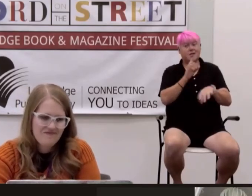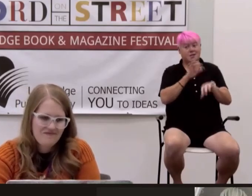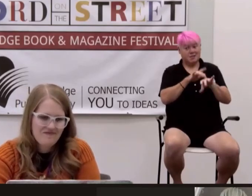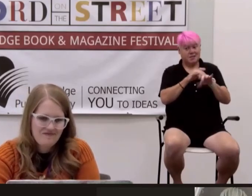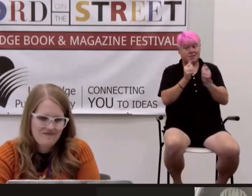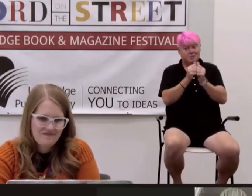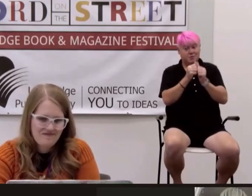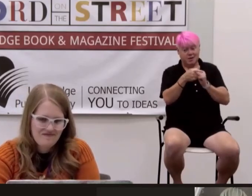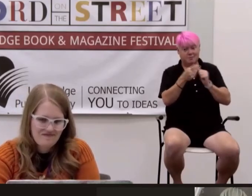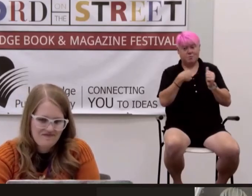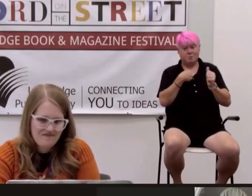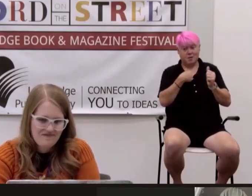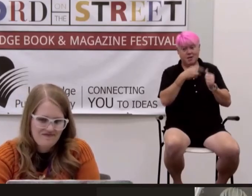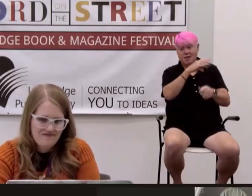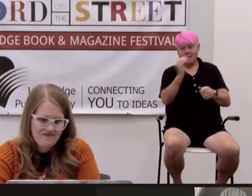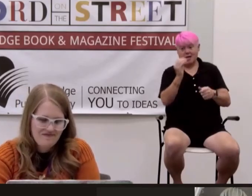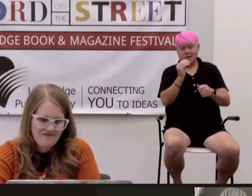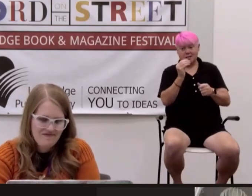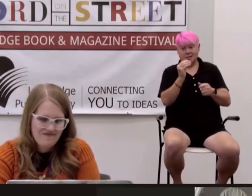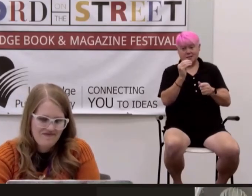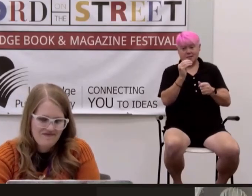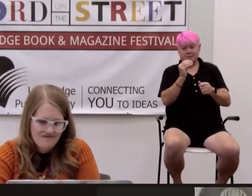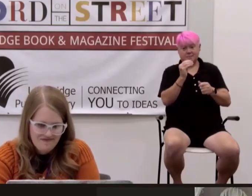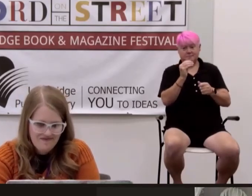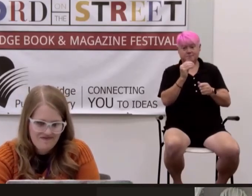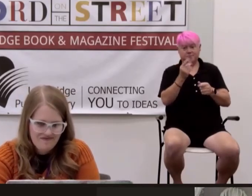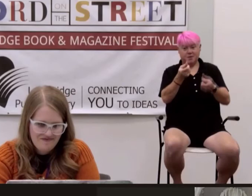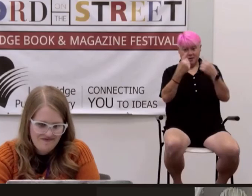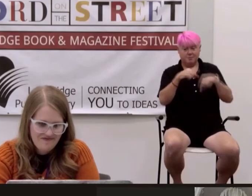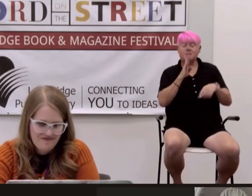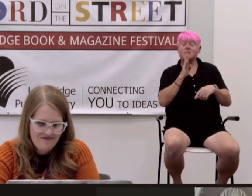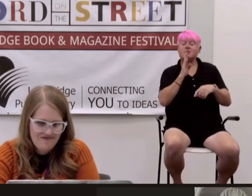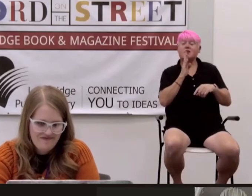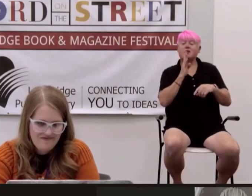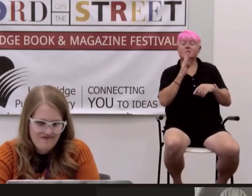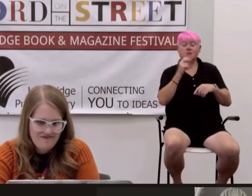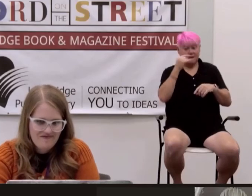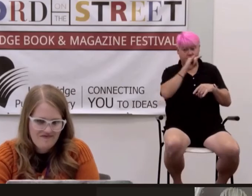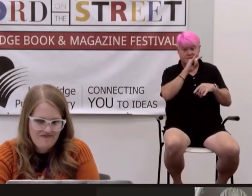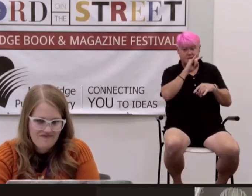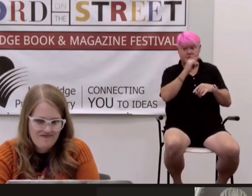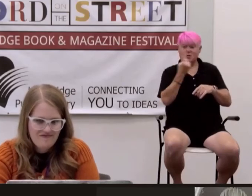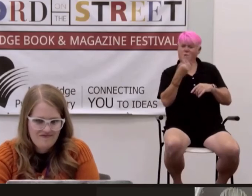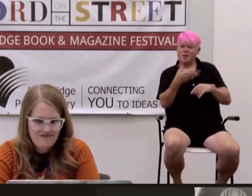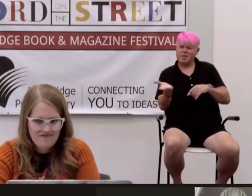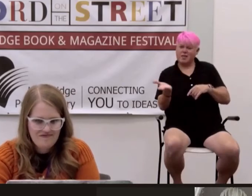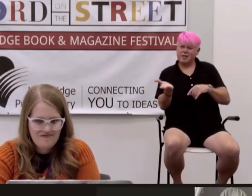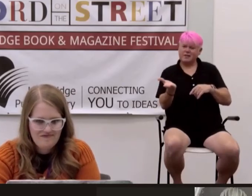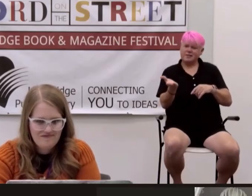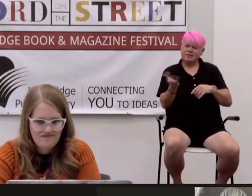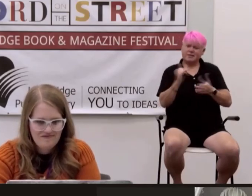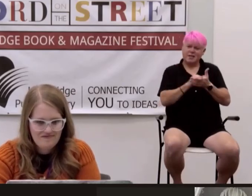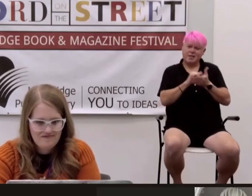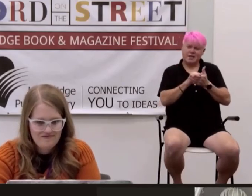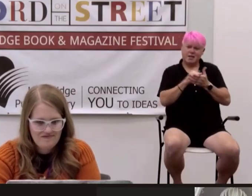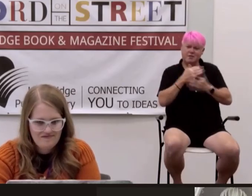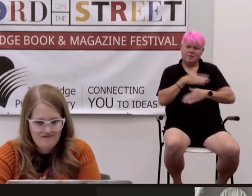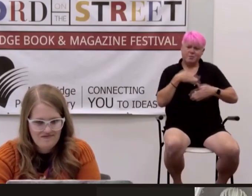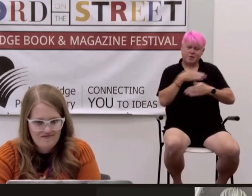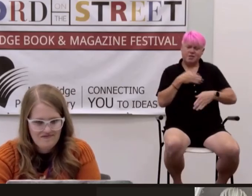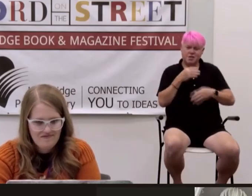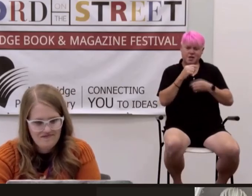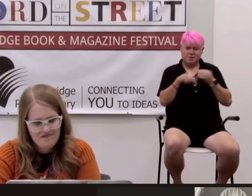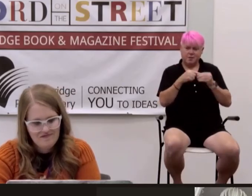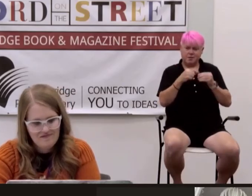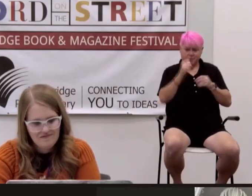or me, and he'll come and talk to kids. Because one of the things that I really appreciate about Shane is